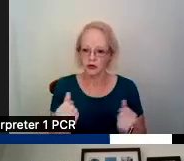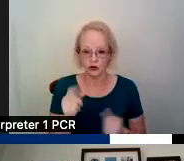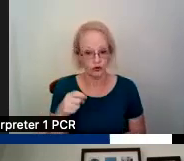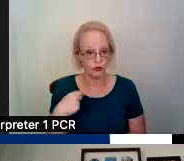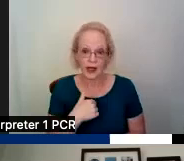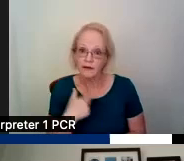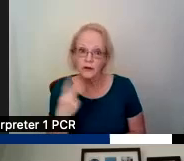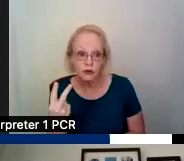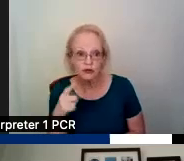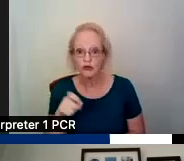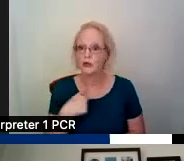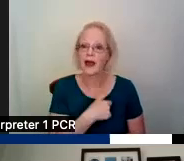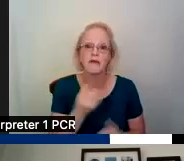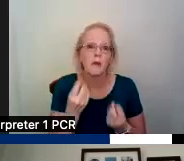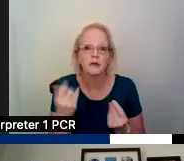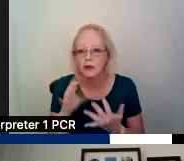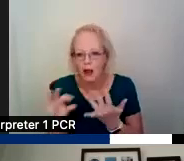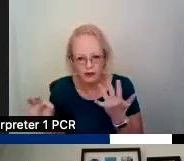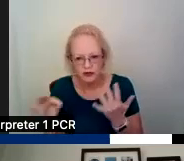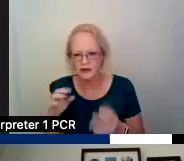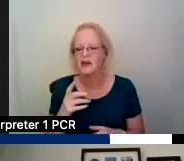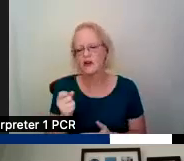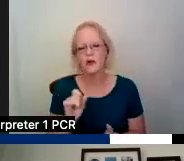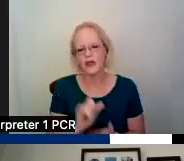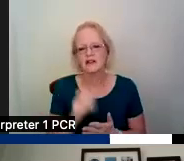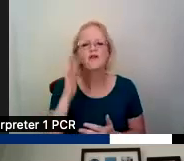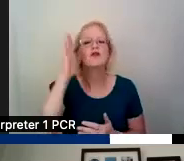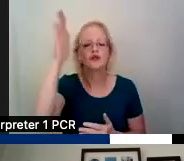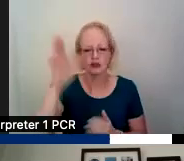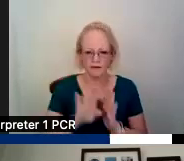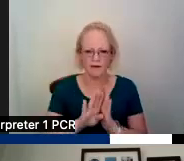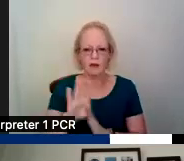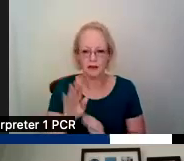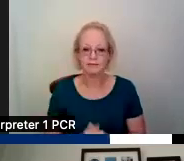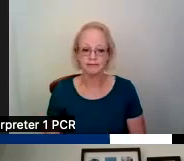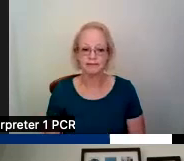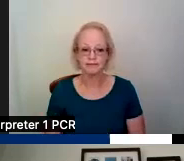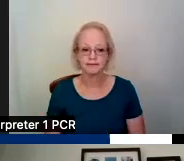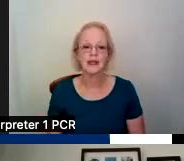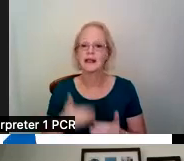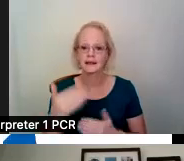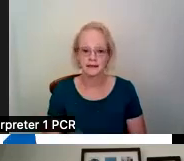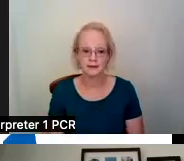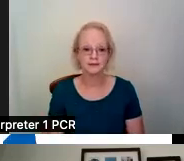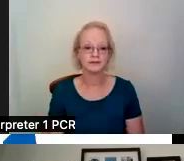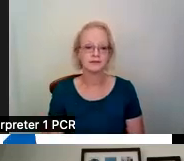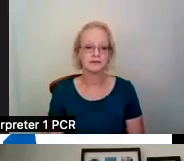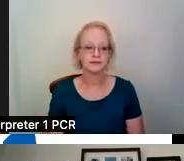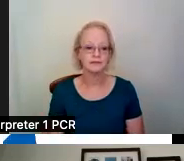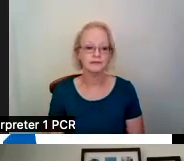multiple solutions? Those kinds of things. So those are for future development within the ICP. Next slide, please.